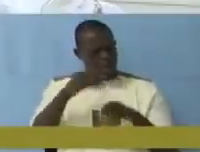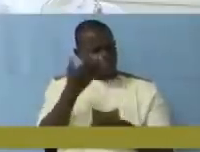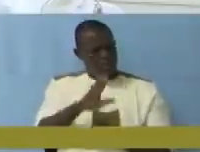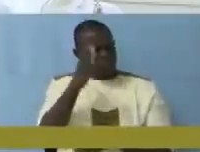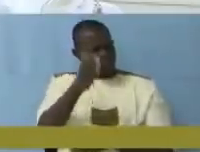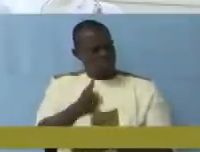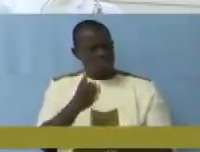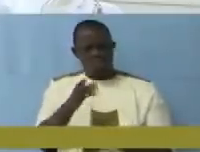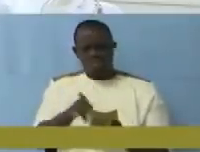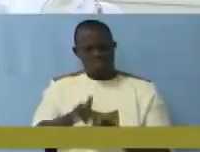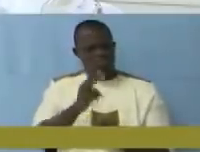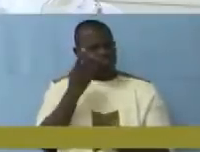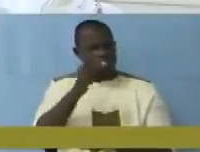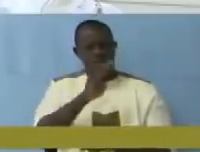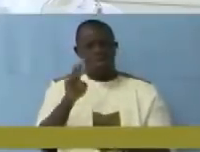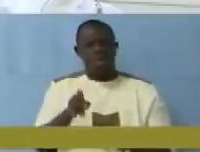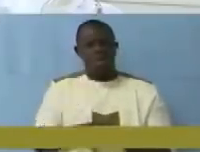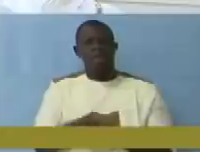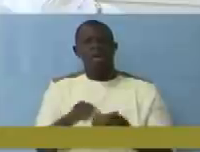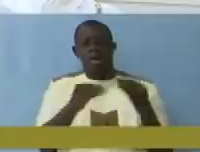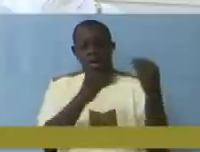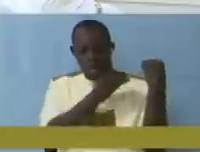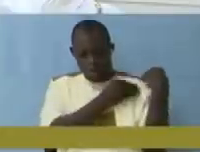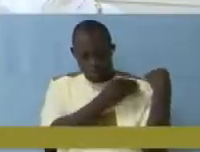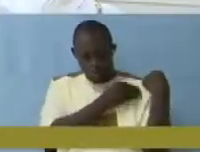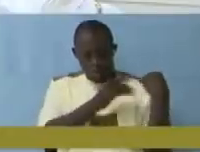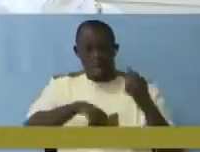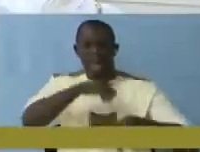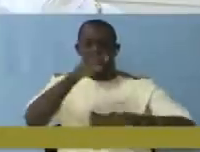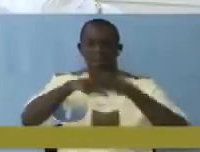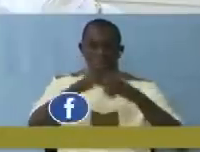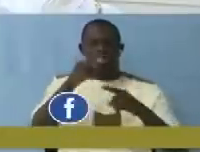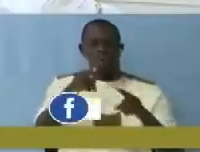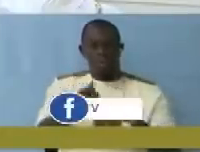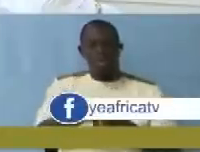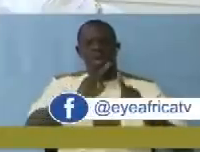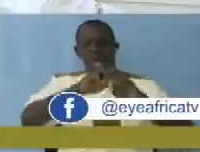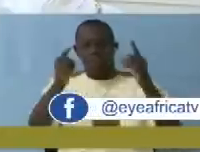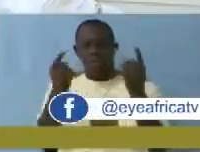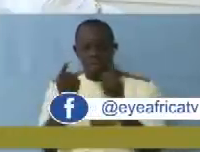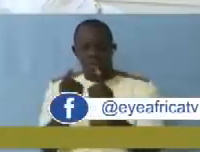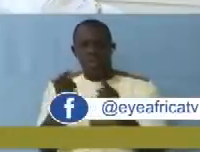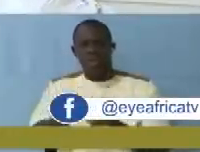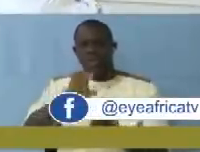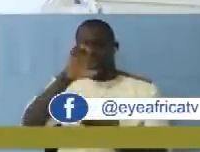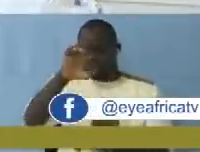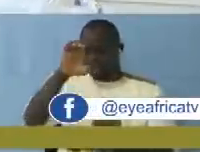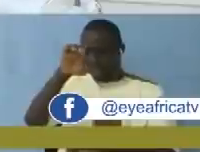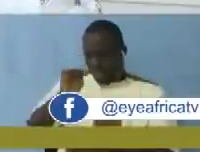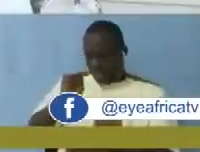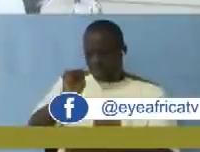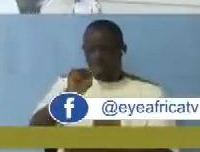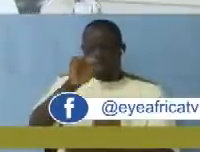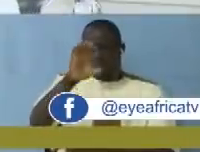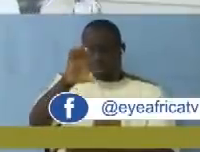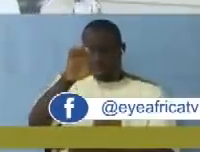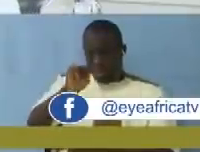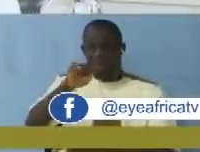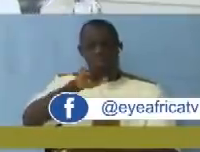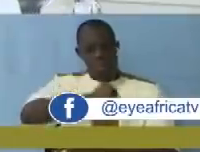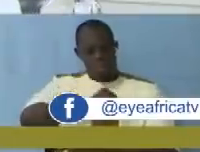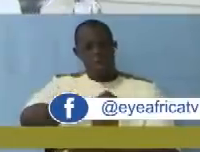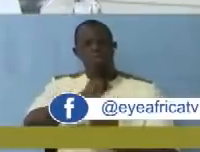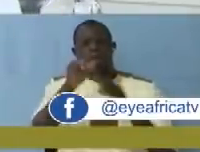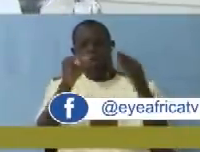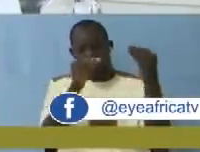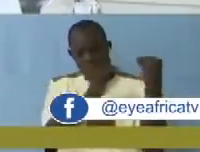It is the responsibility of CE when it comes to political issues. The Department of CE is their sole responsibility.